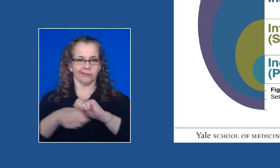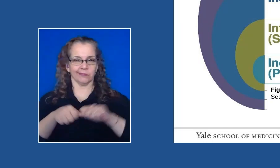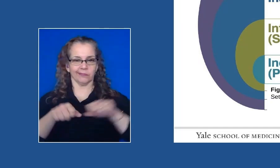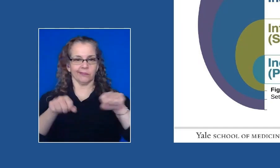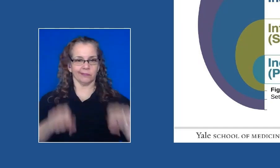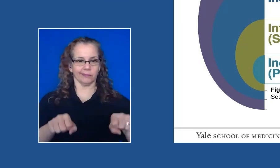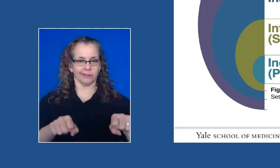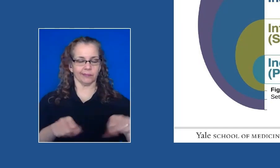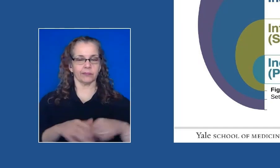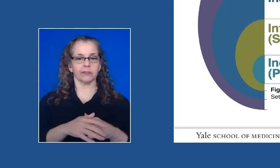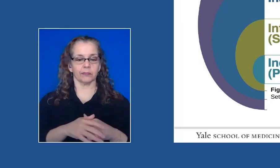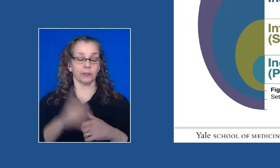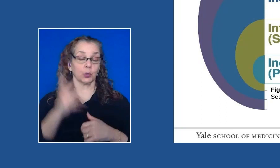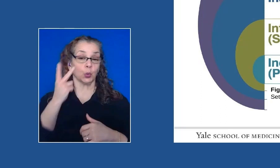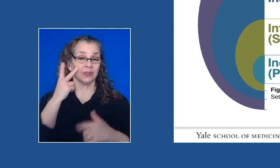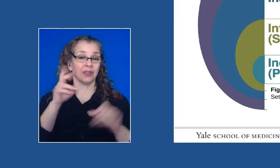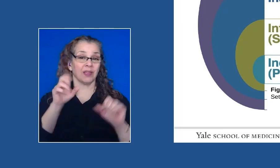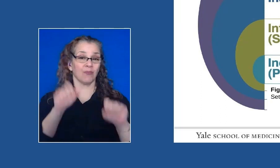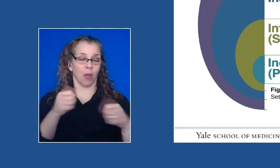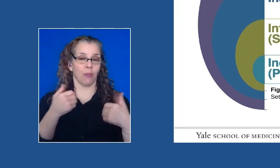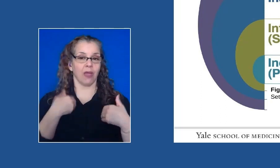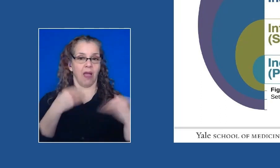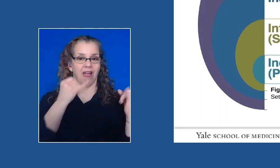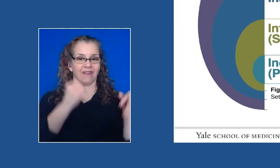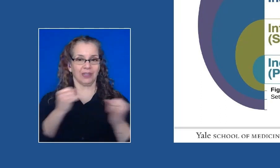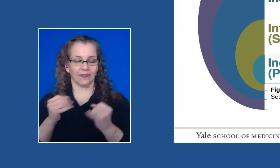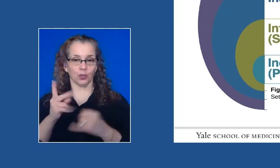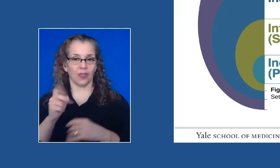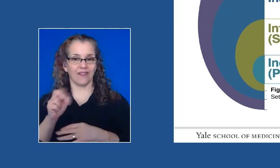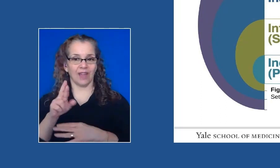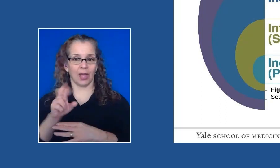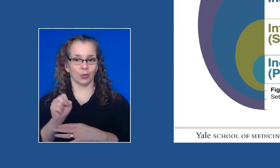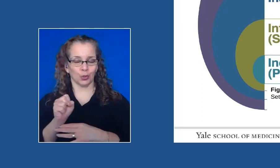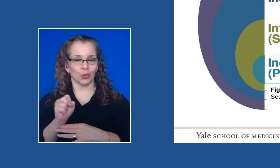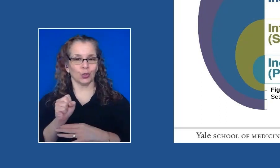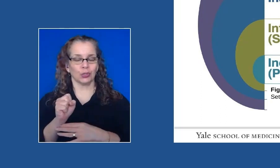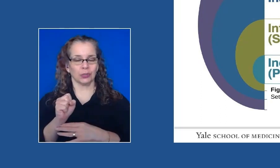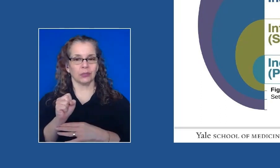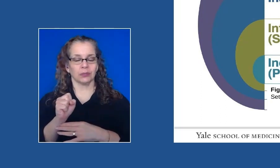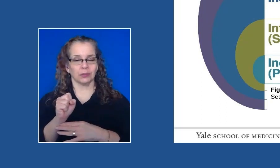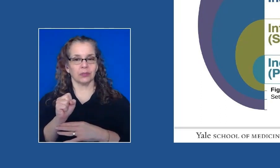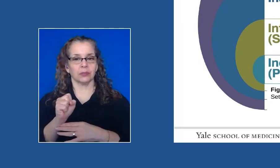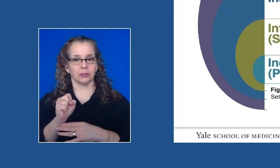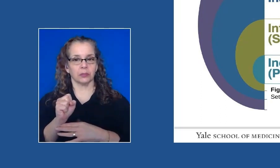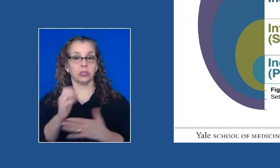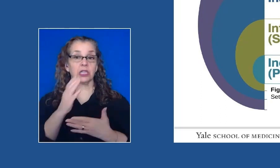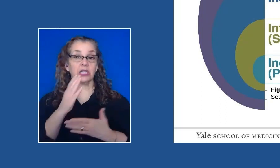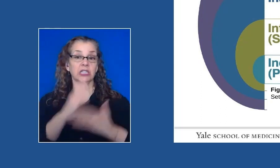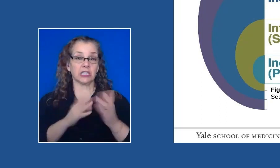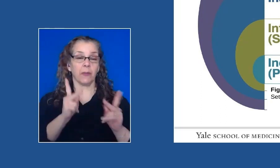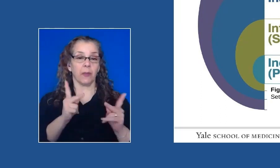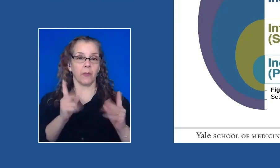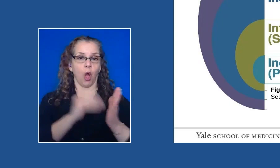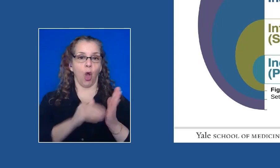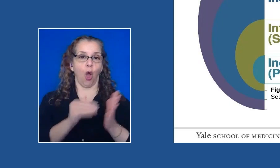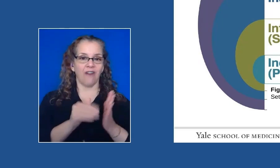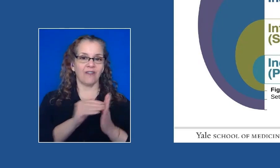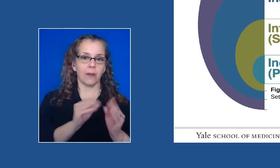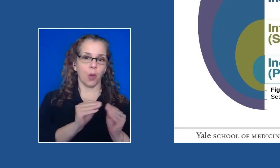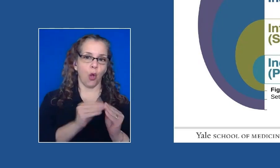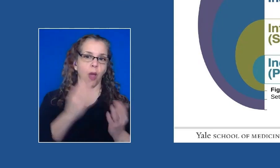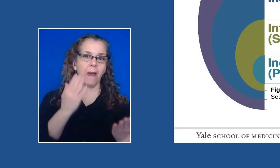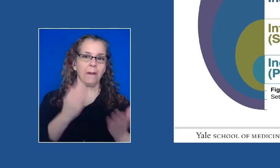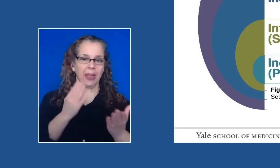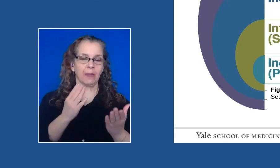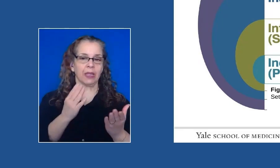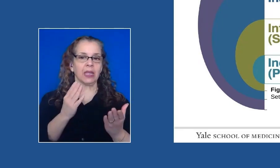some individual factors that do predispose certain people to maybe getting more physically restrained, maybe those who have lower thresholds for